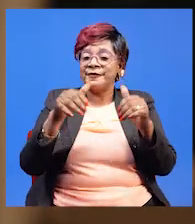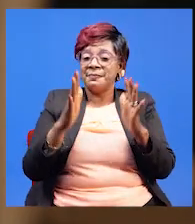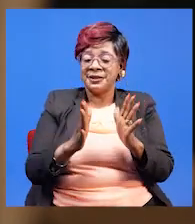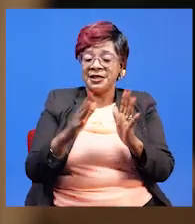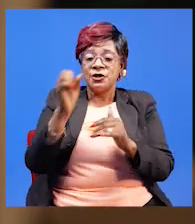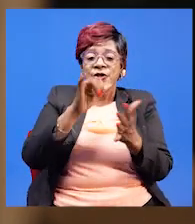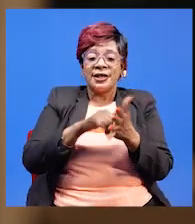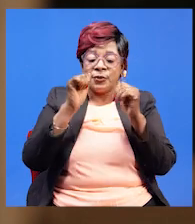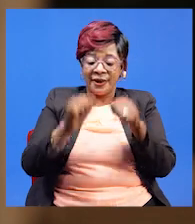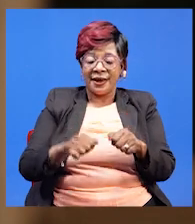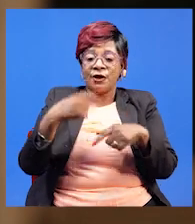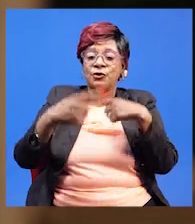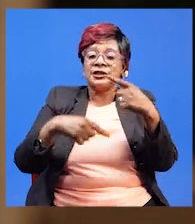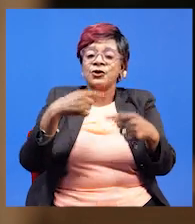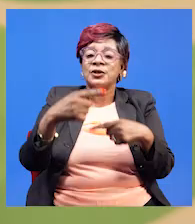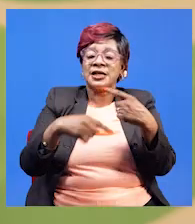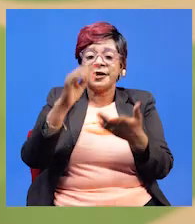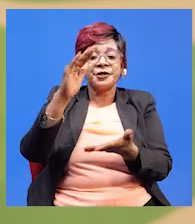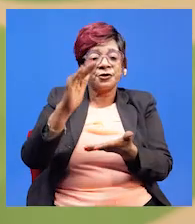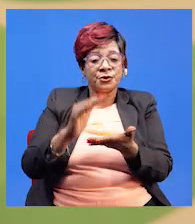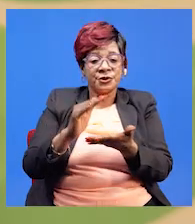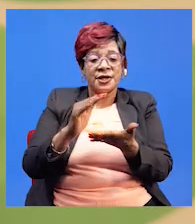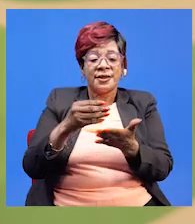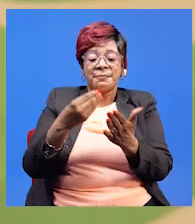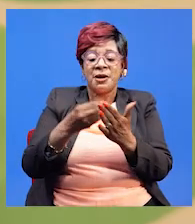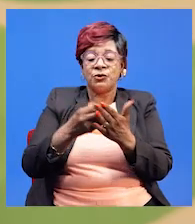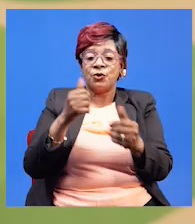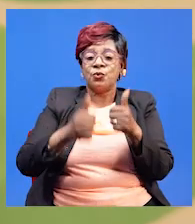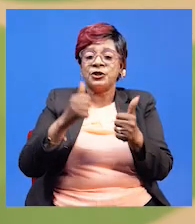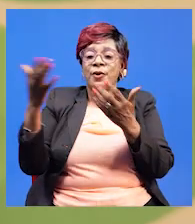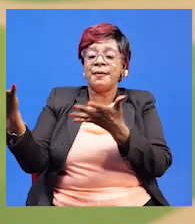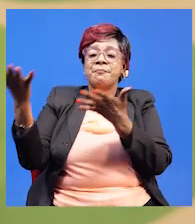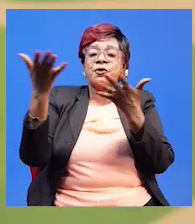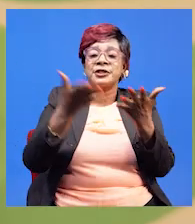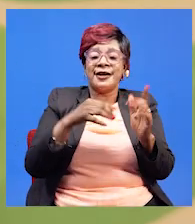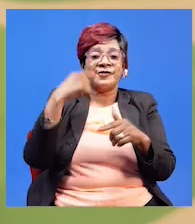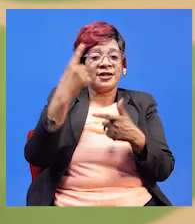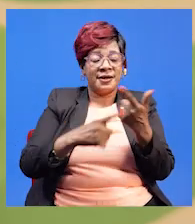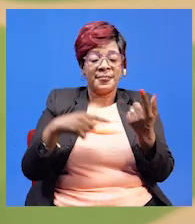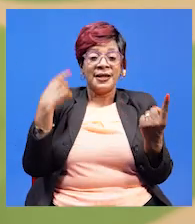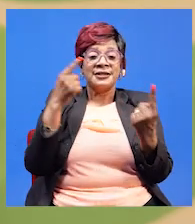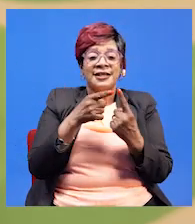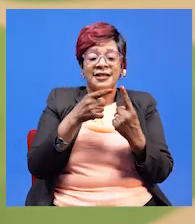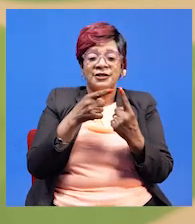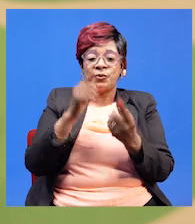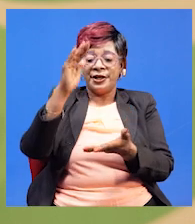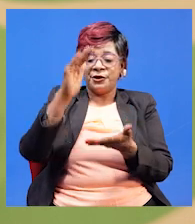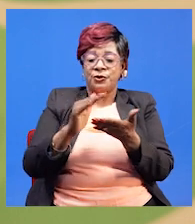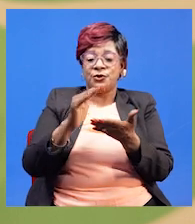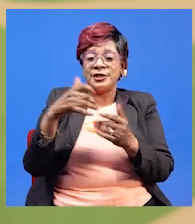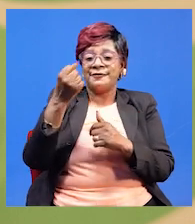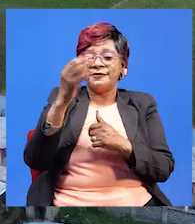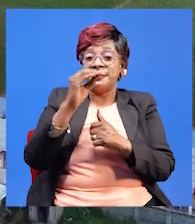farmers, so that we continuously reduce the amount imported every year. Our target is eventually to come down to as